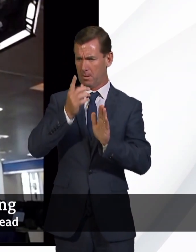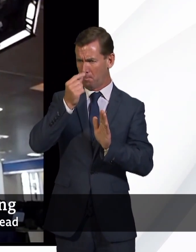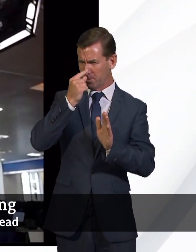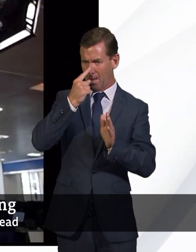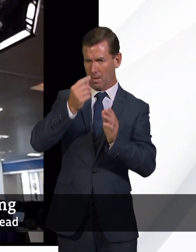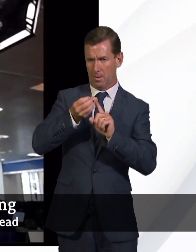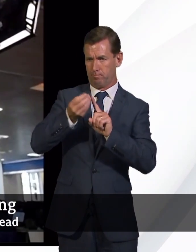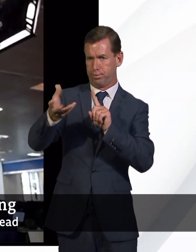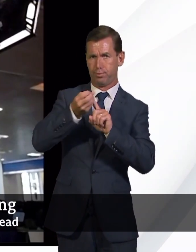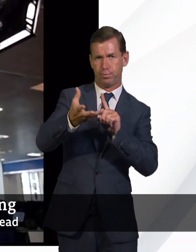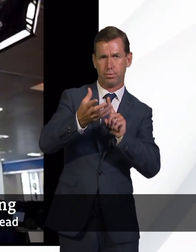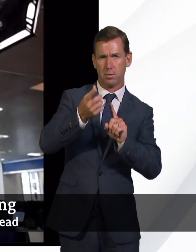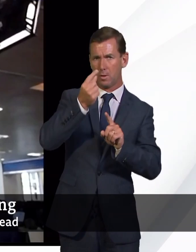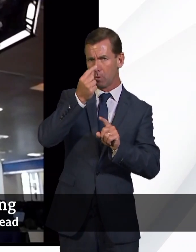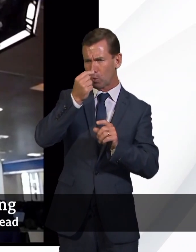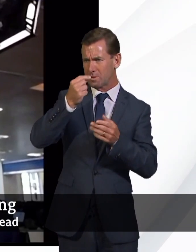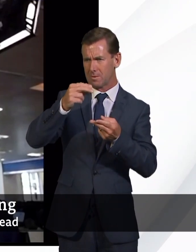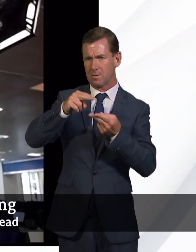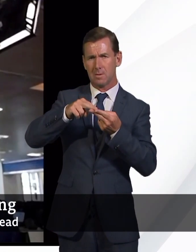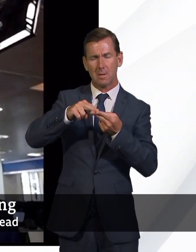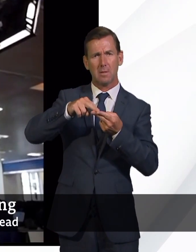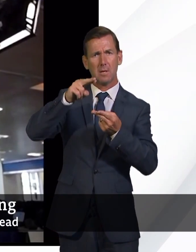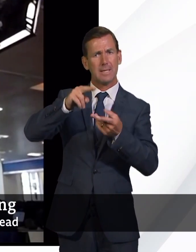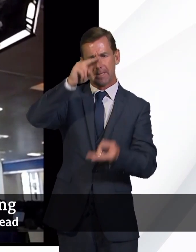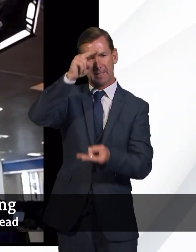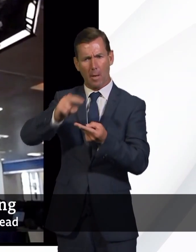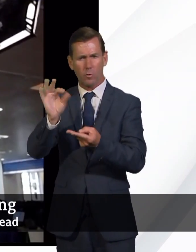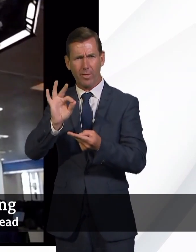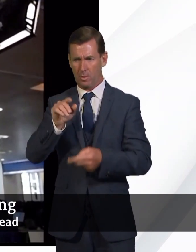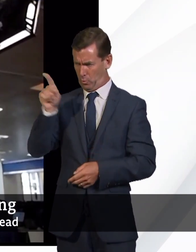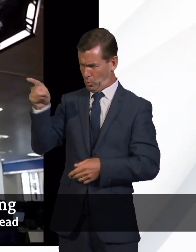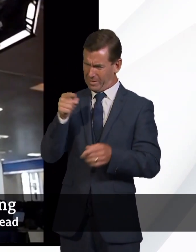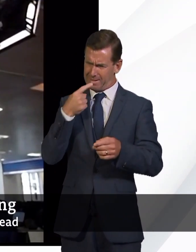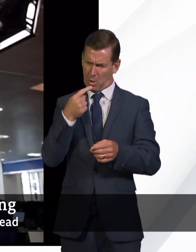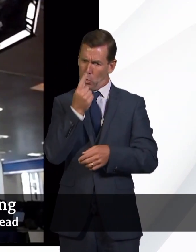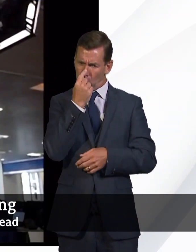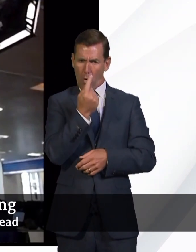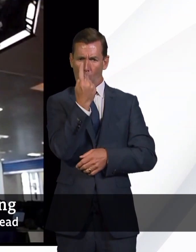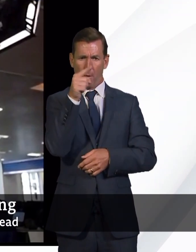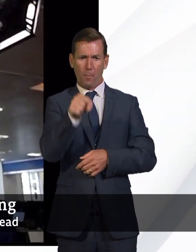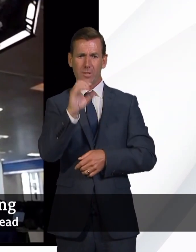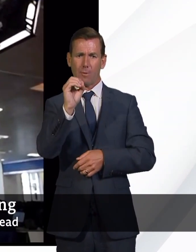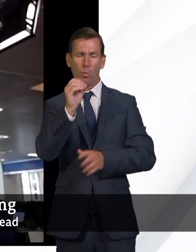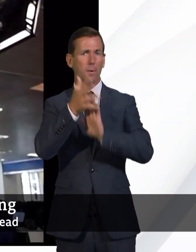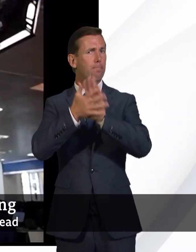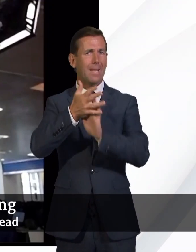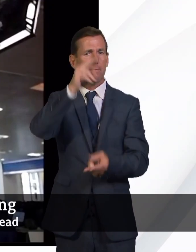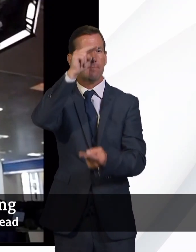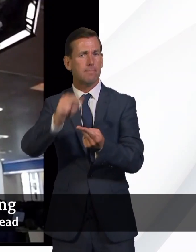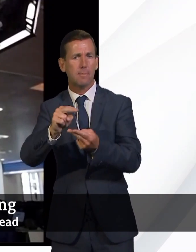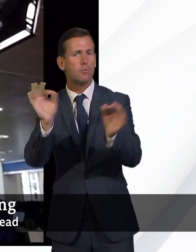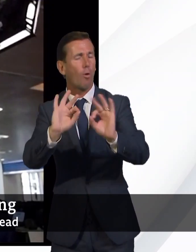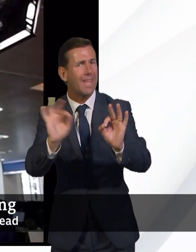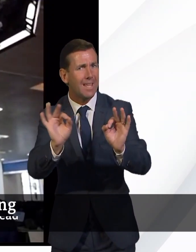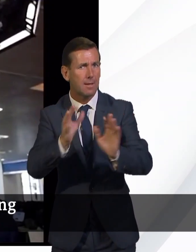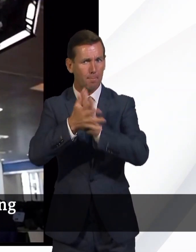range includes 1 flat. Is it because despite its presentation by the Prime Minister, it's actually not the best measure to use for